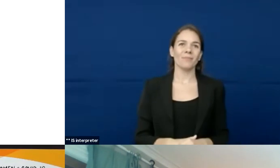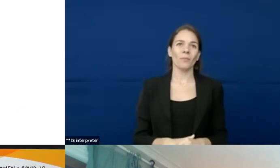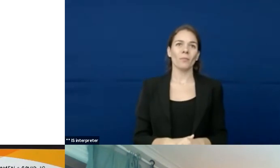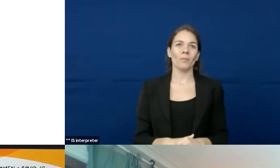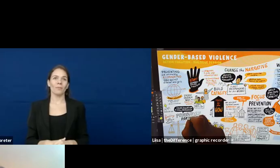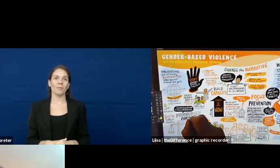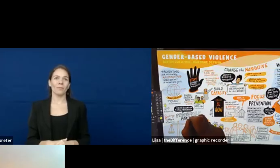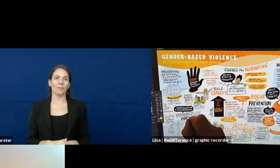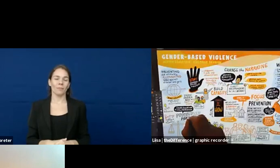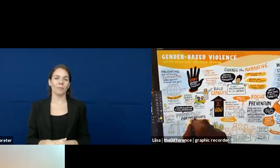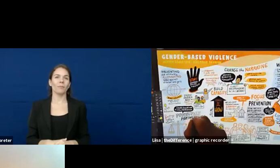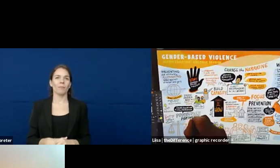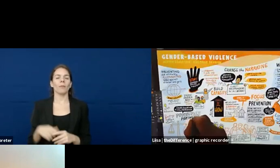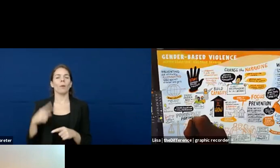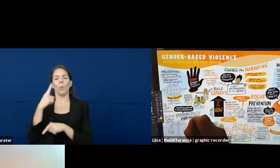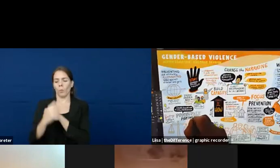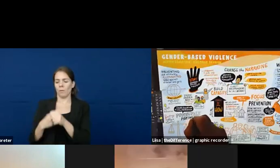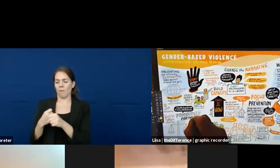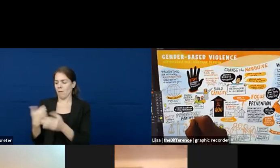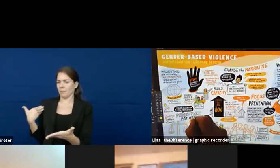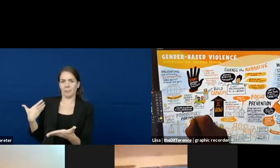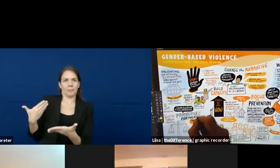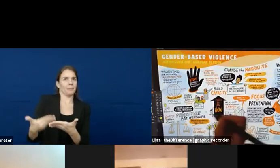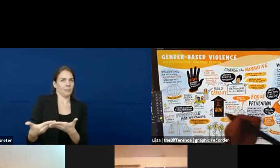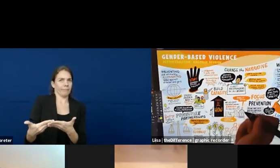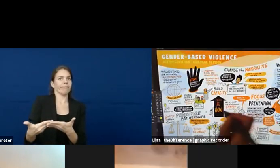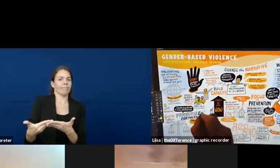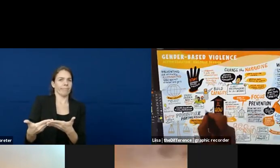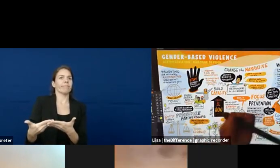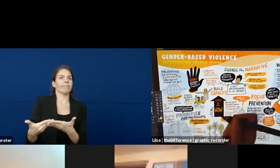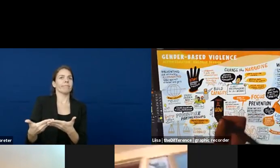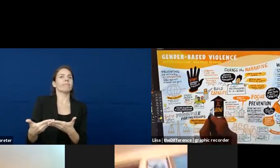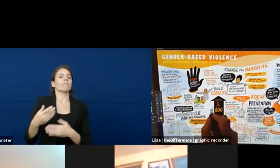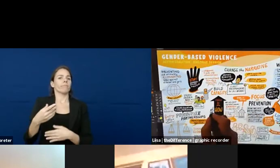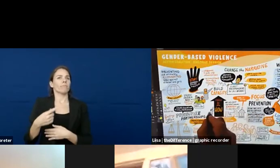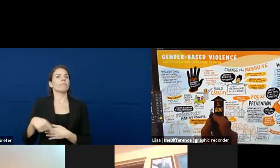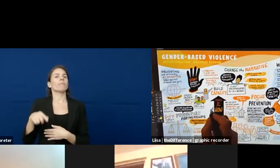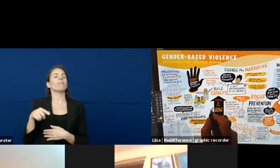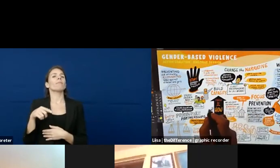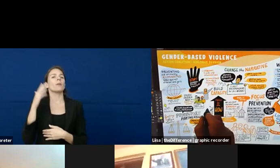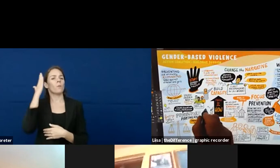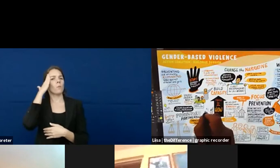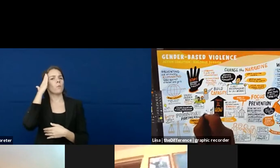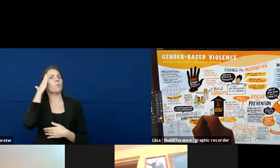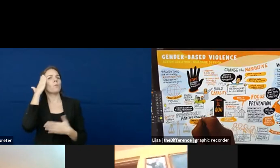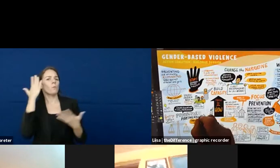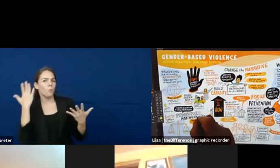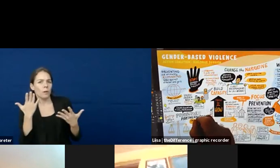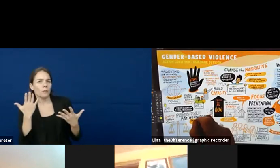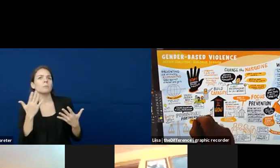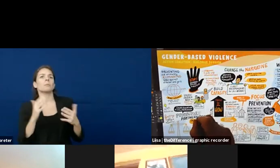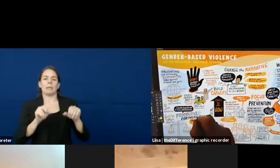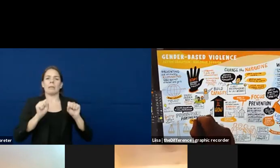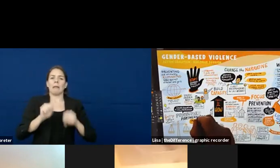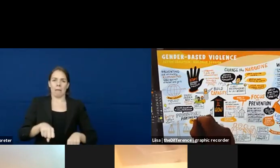preventable. We know that if we join forces and if we collaborate and coordinate among ourselves, we can make it.